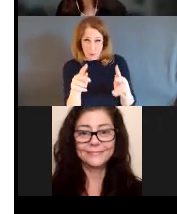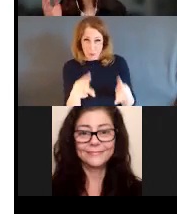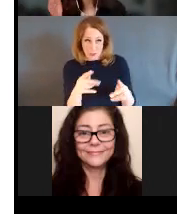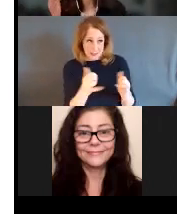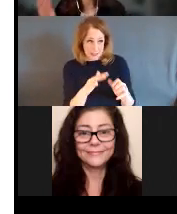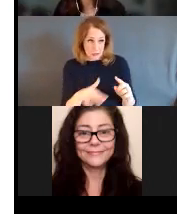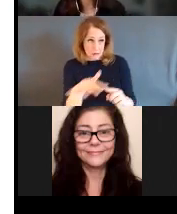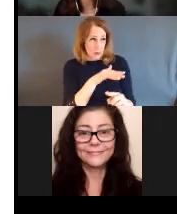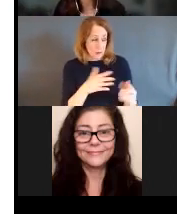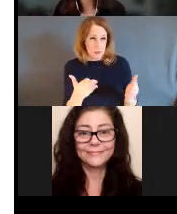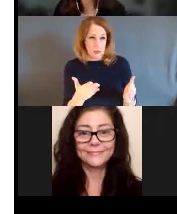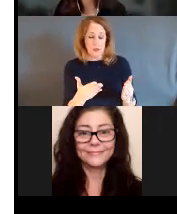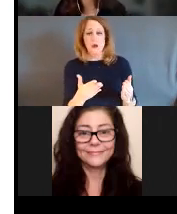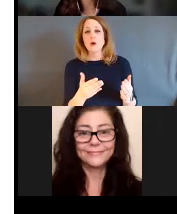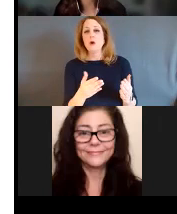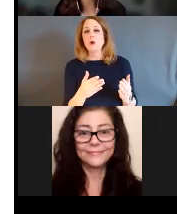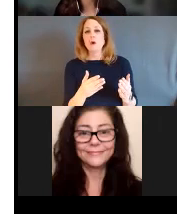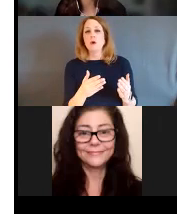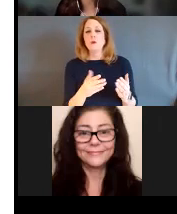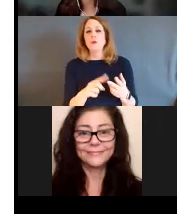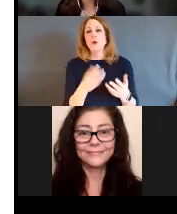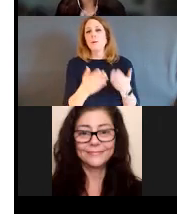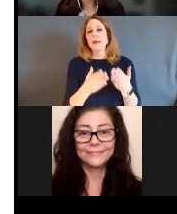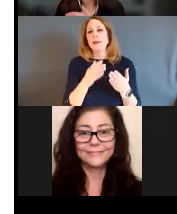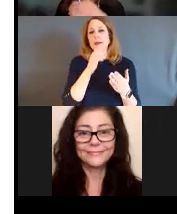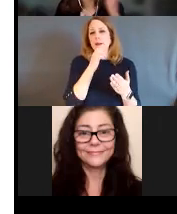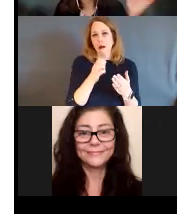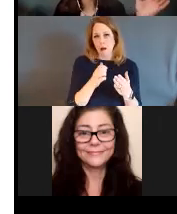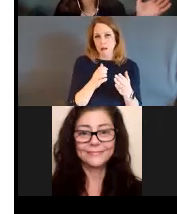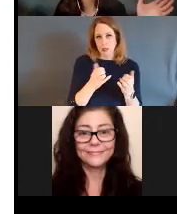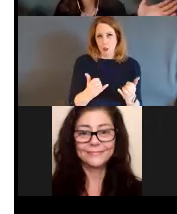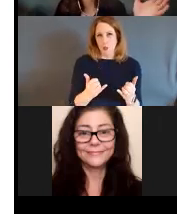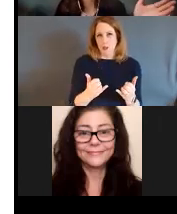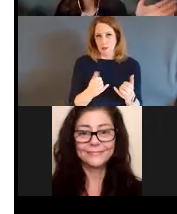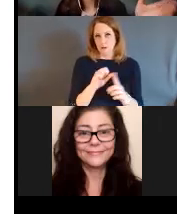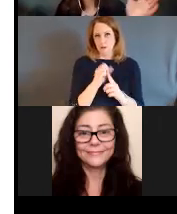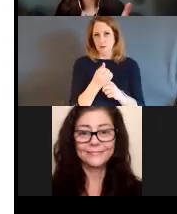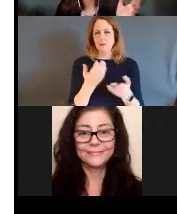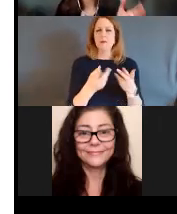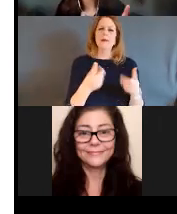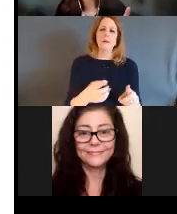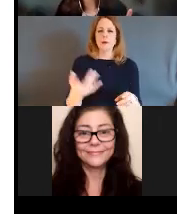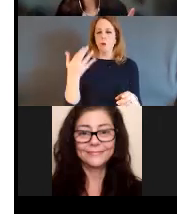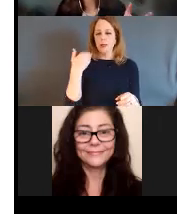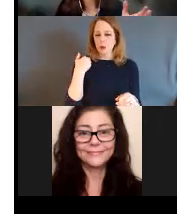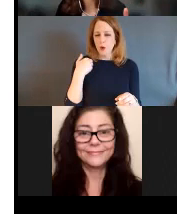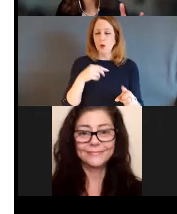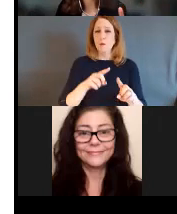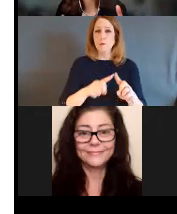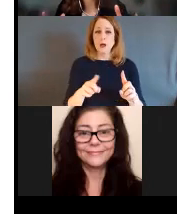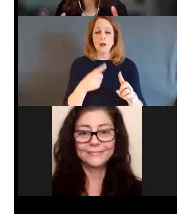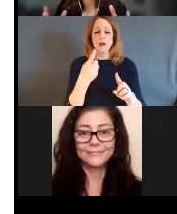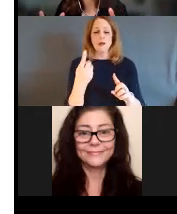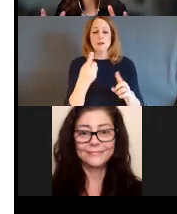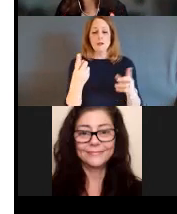around? Or this is a non-acute situation. So maybe the crisis happened a while ago, but something happened that